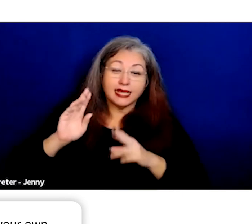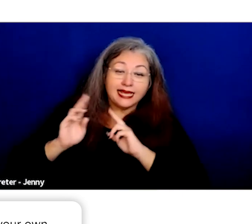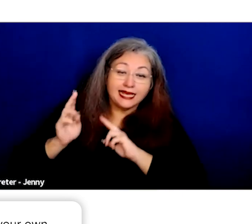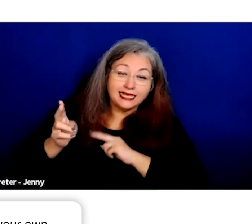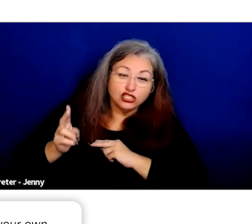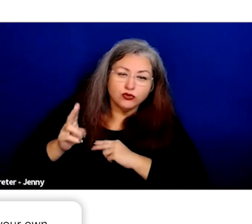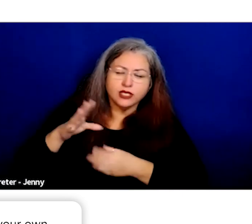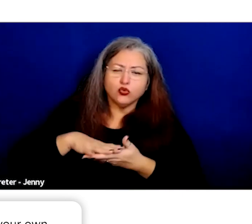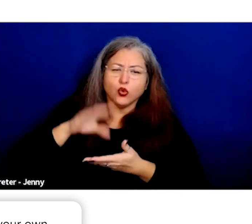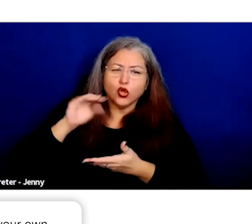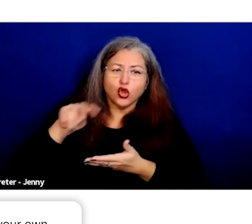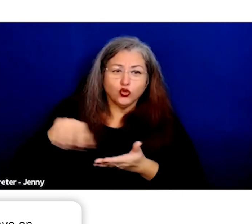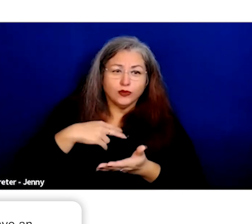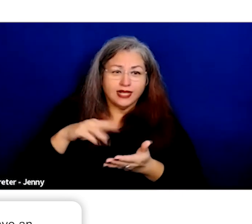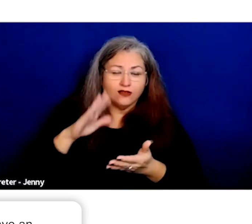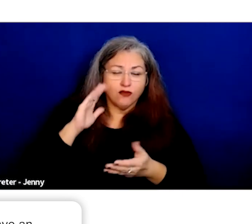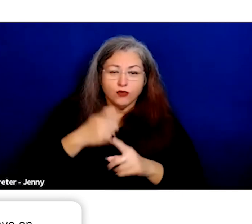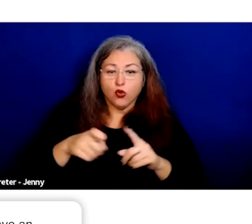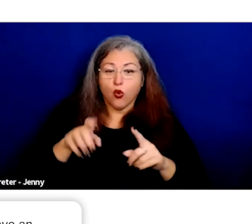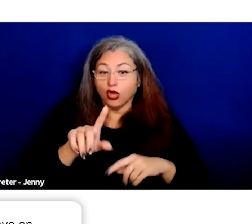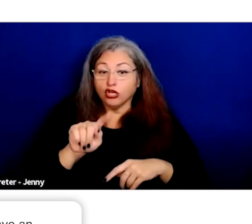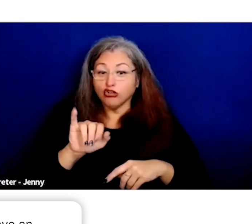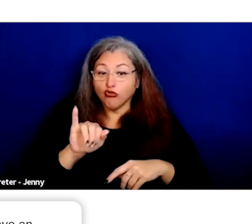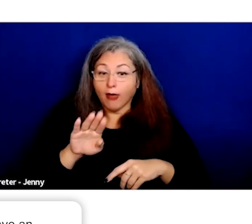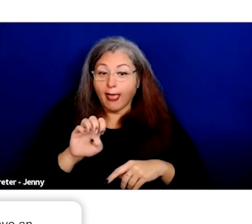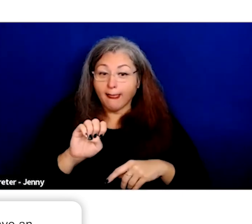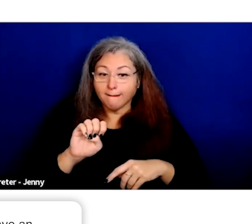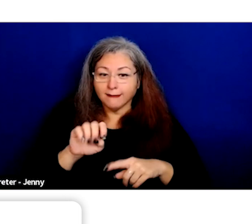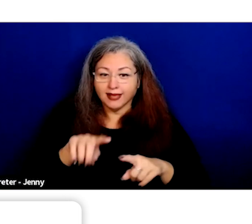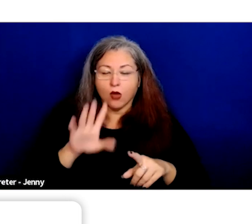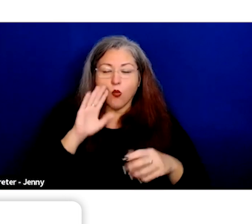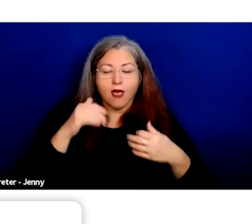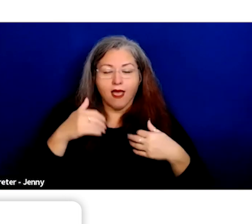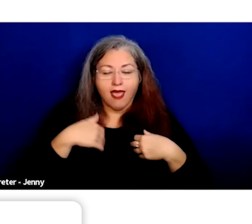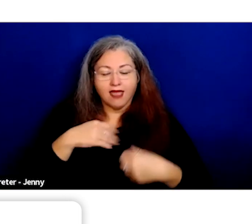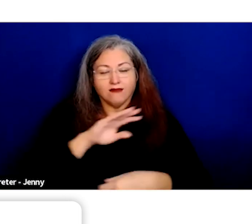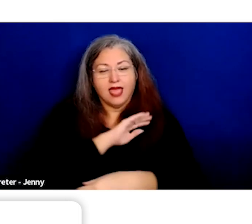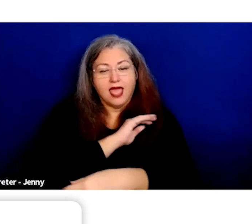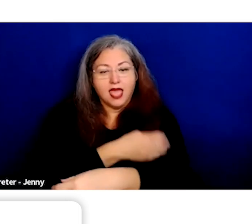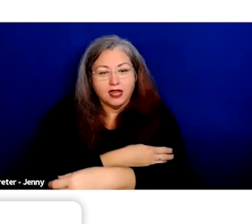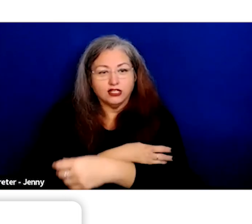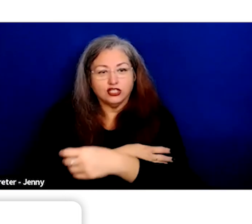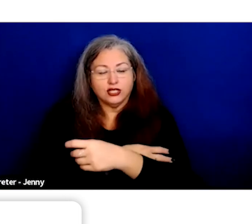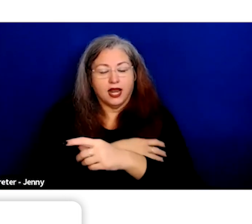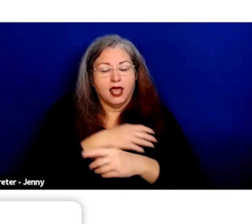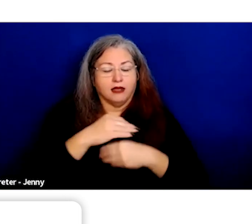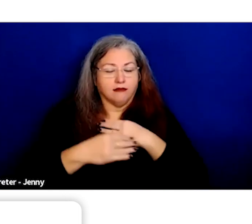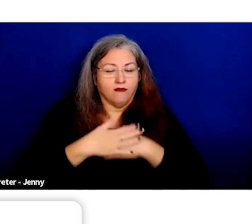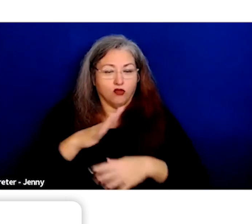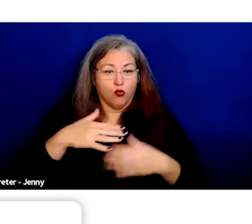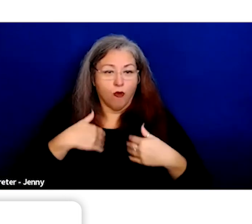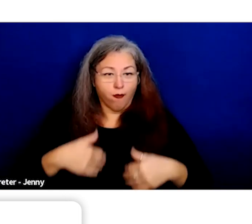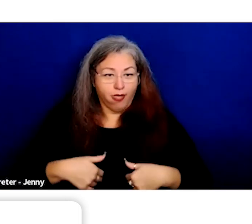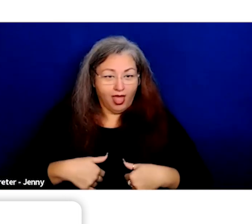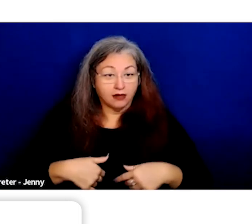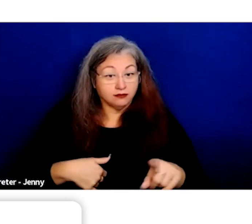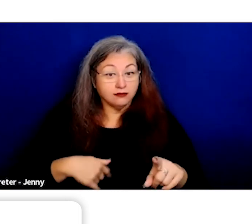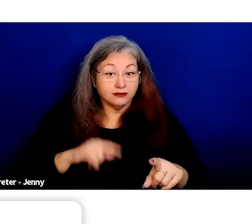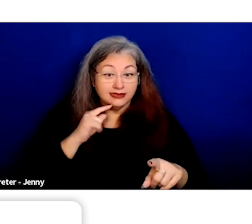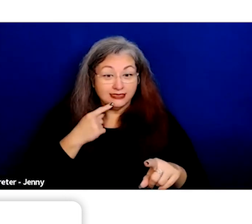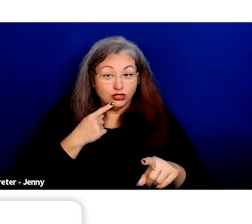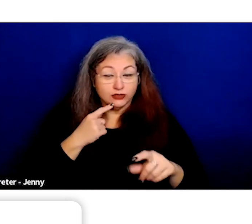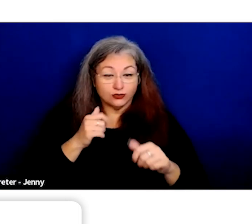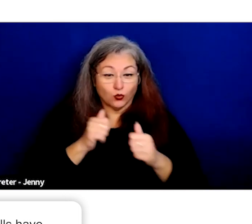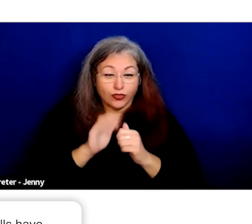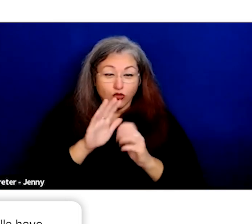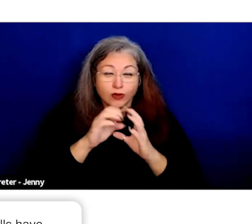the dances of your own tribes people. That will have an energetic impact on your body on a real cellular